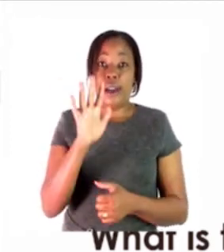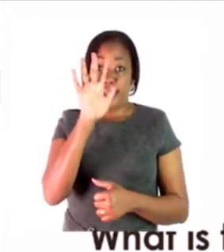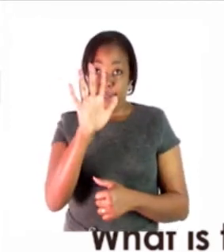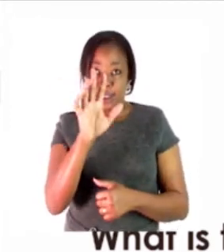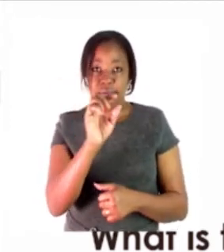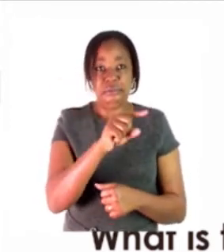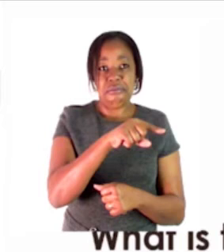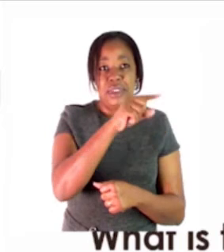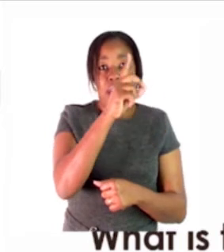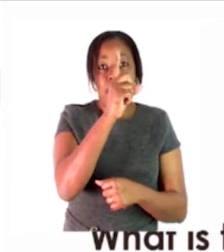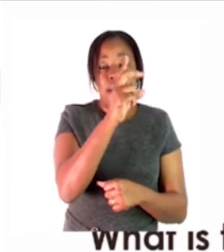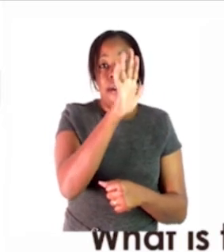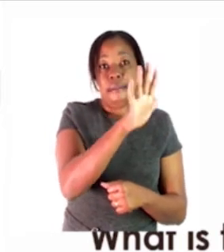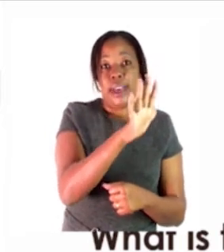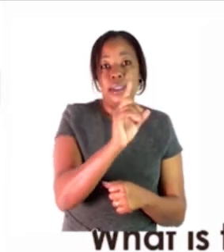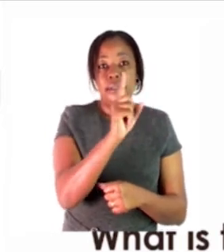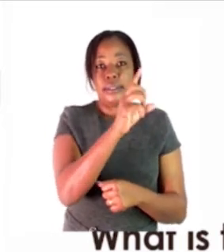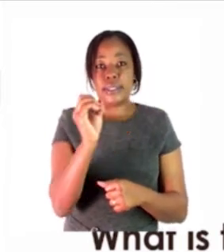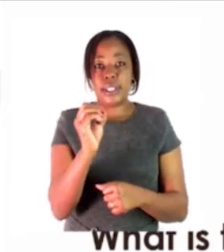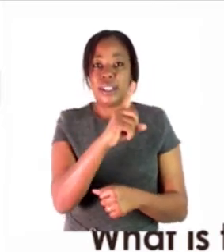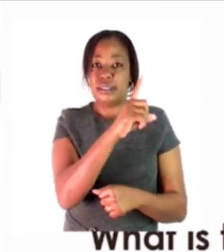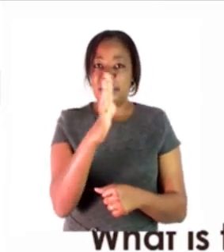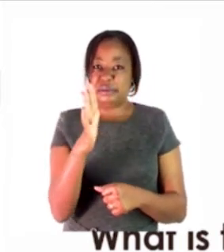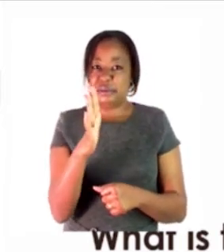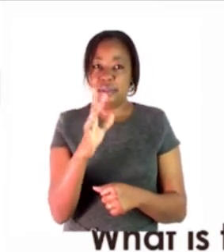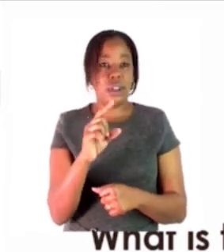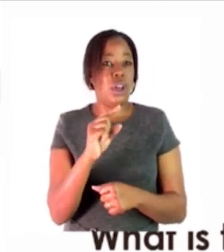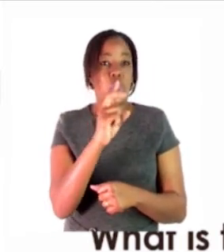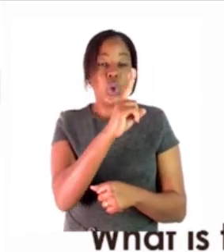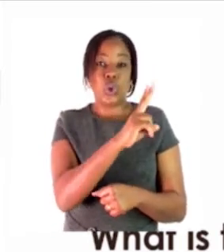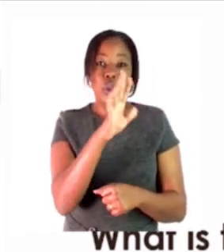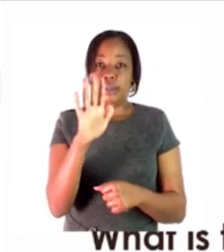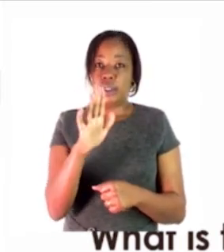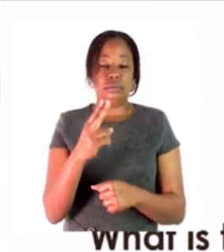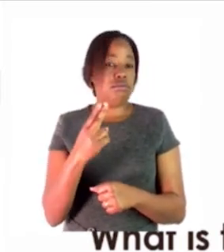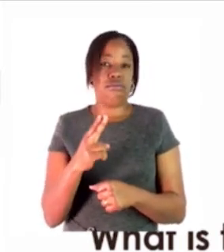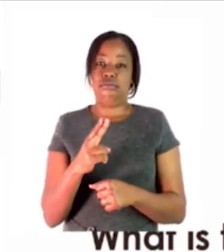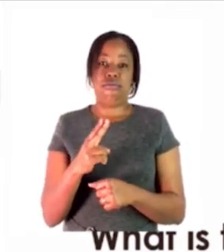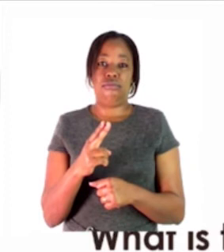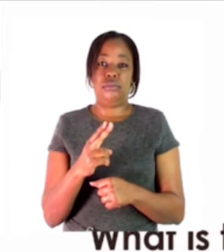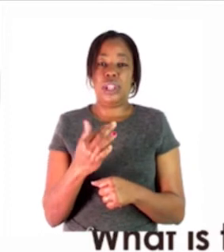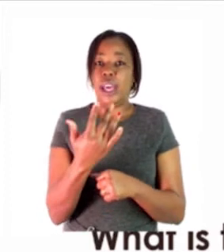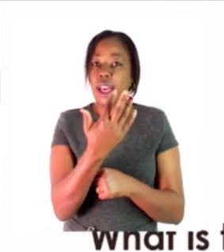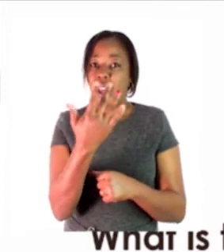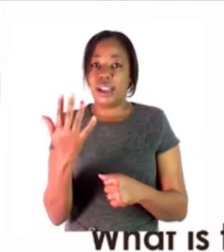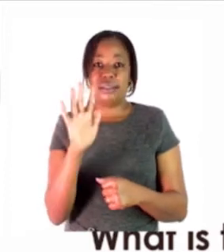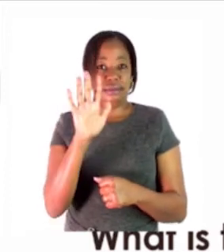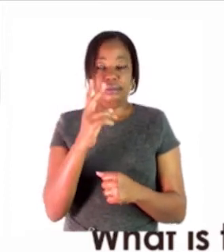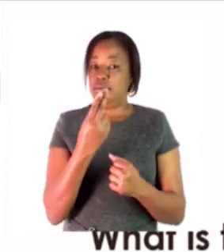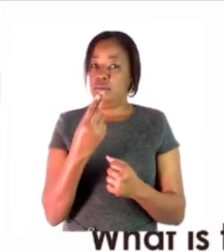5, 10, 15, 20, then 25. No, then they are not counting in 5. Can we try